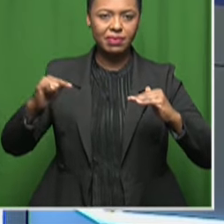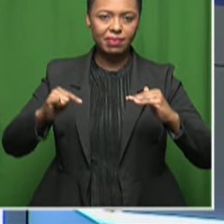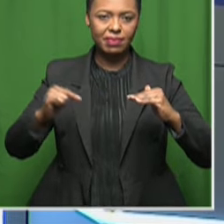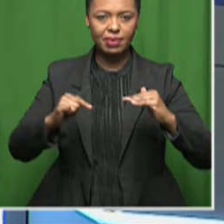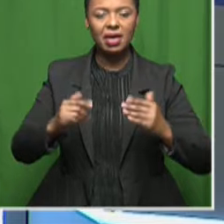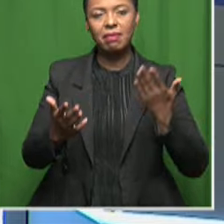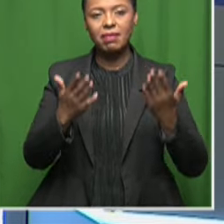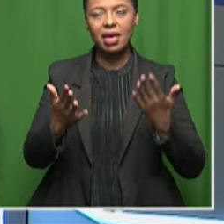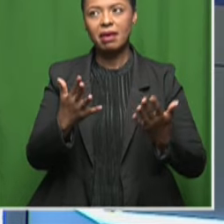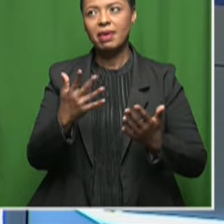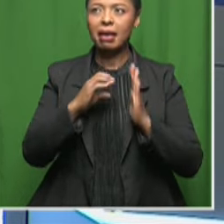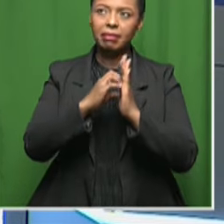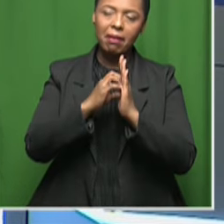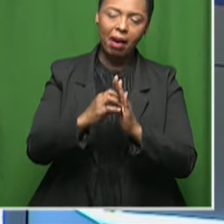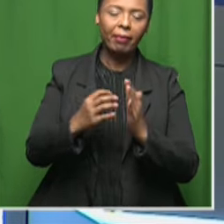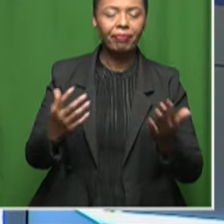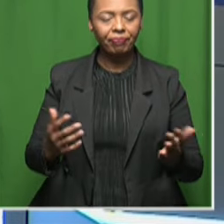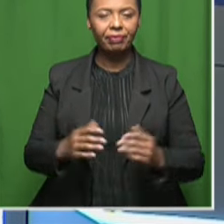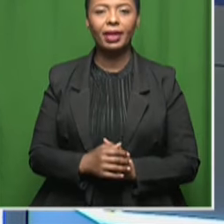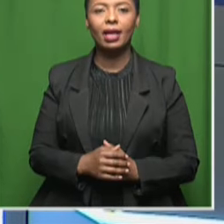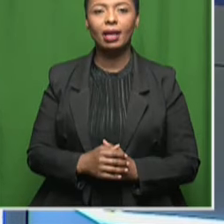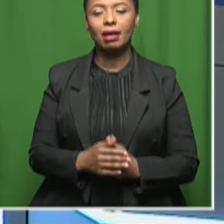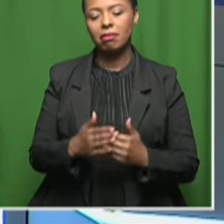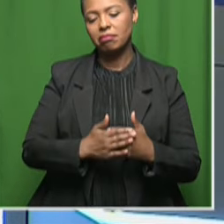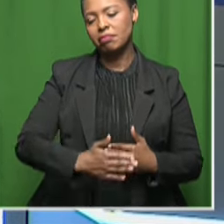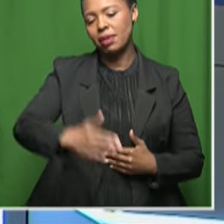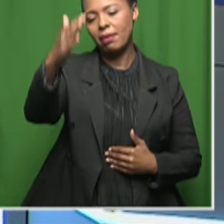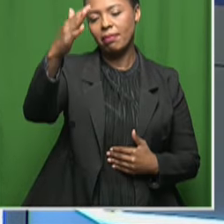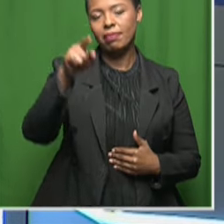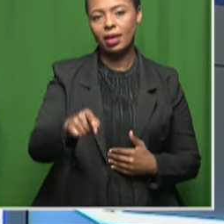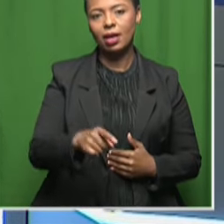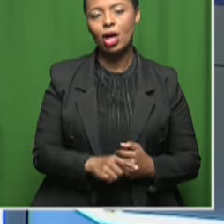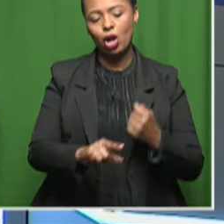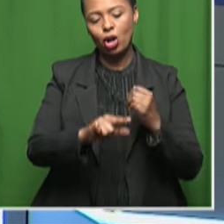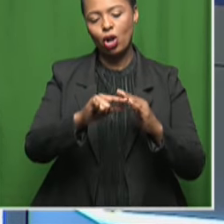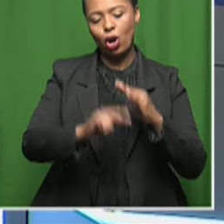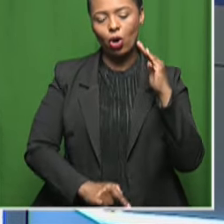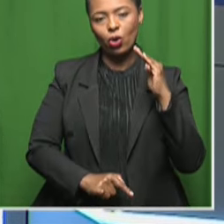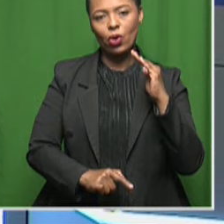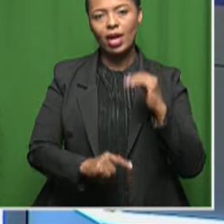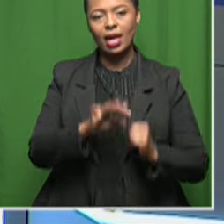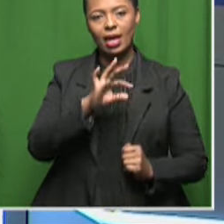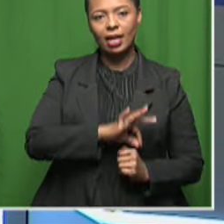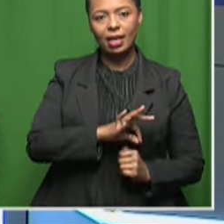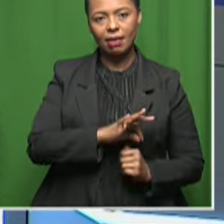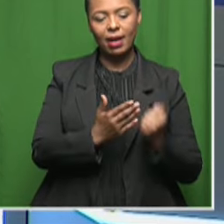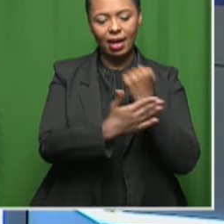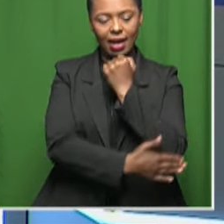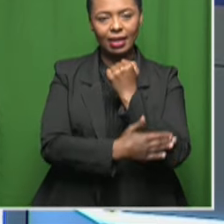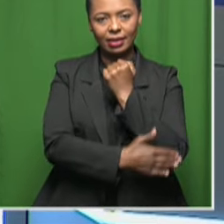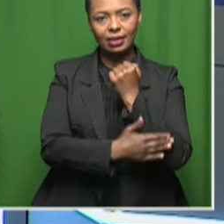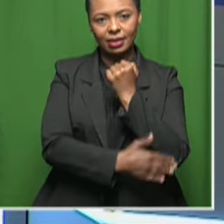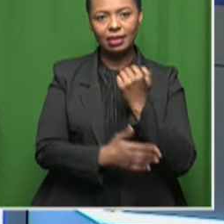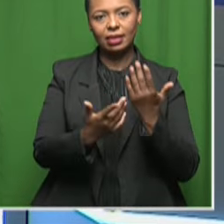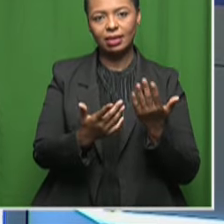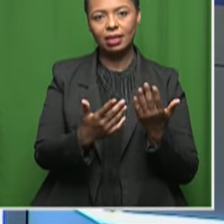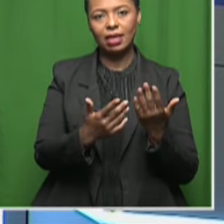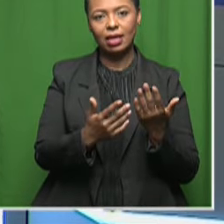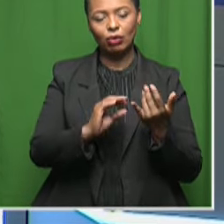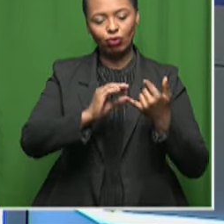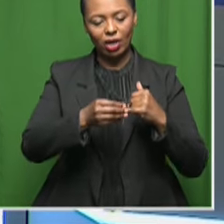forward for the indebted low-income countries, this may be an option that is now on the table?